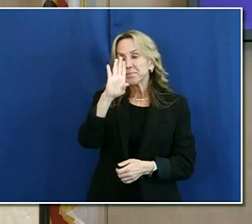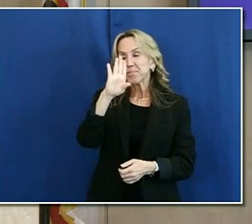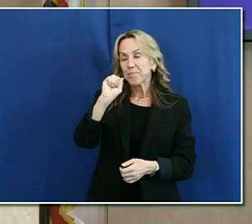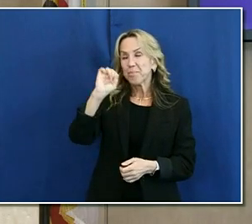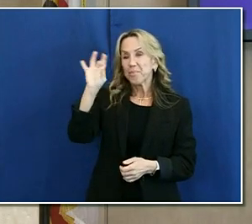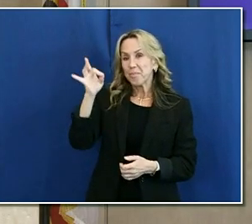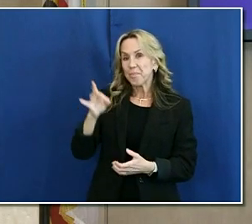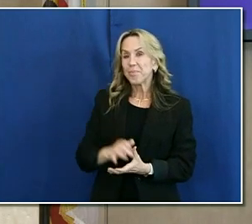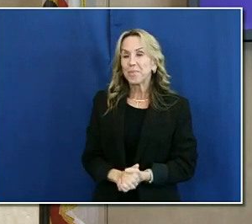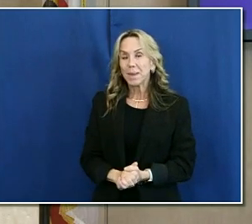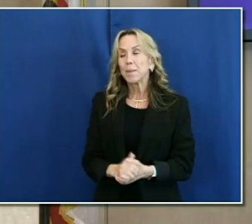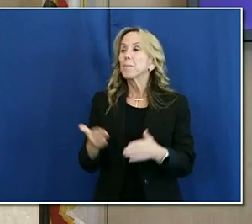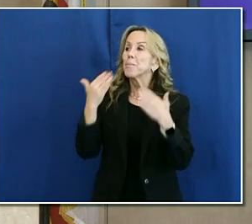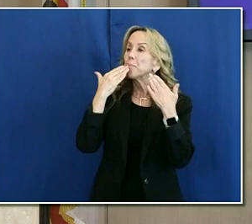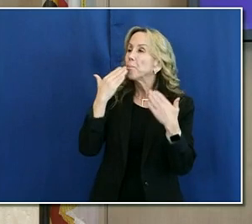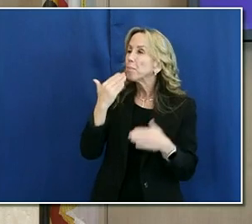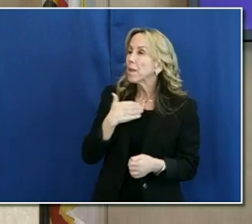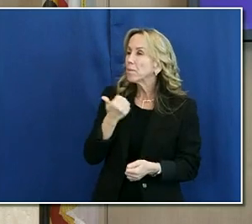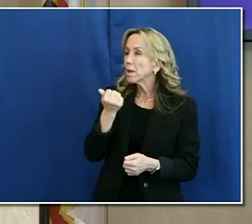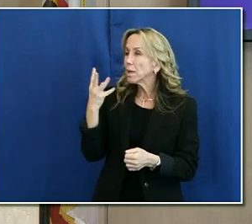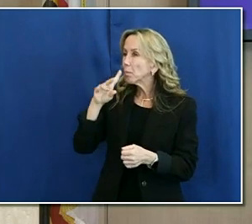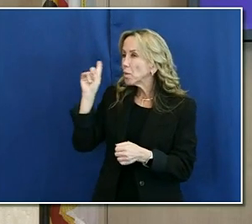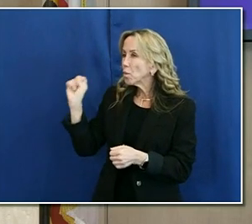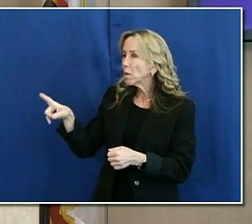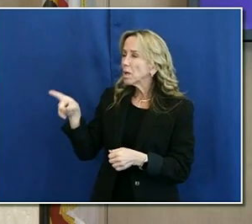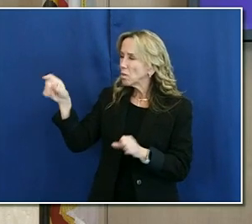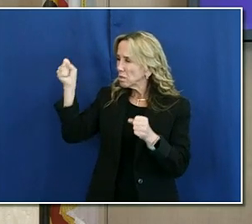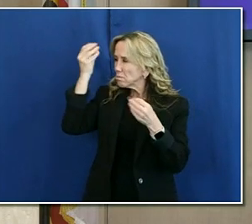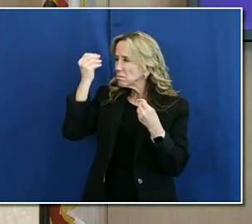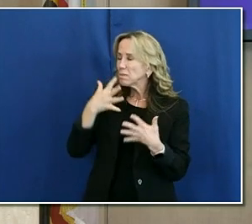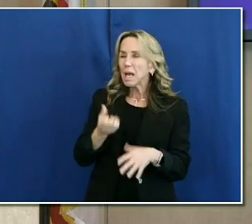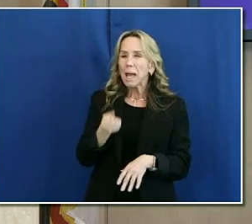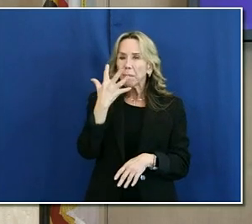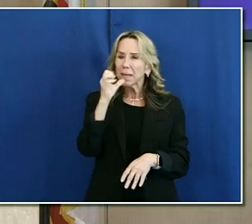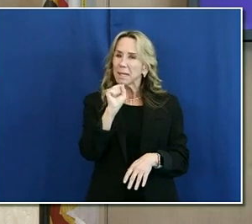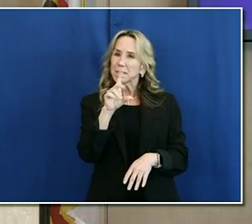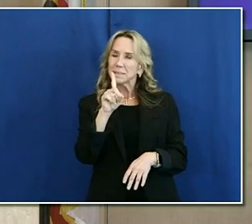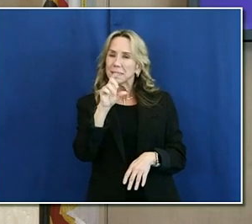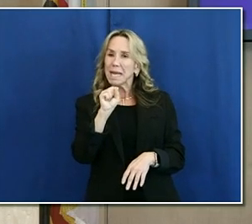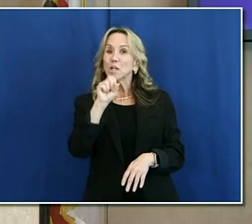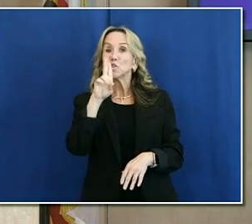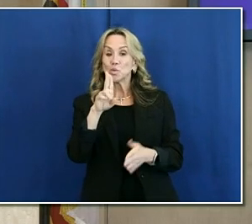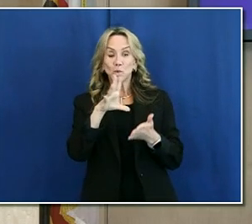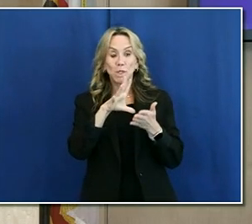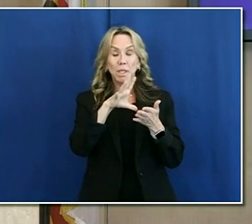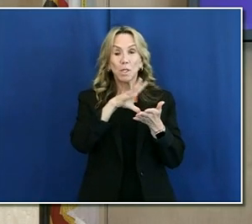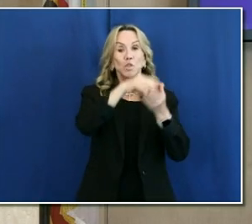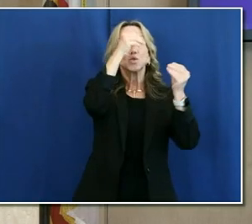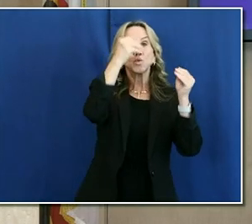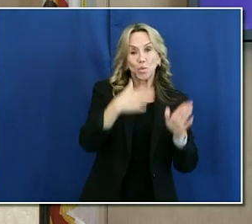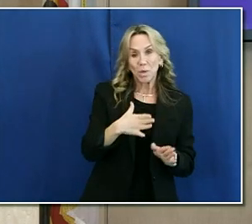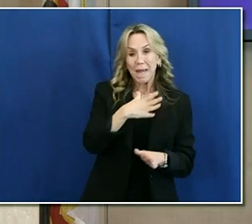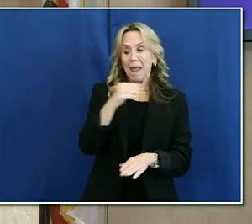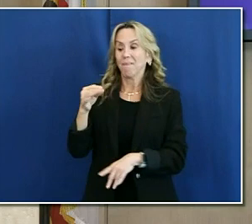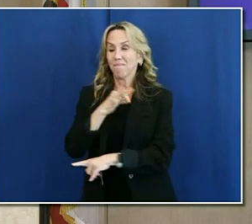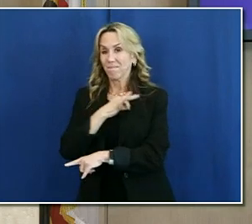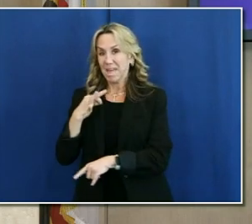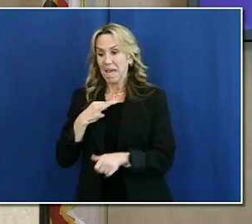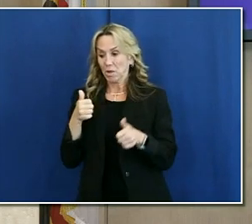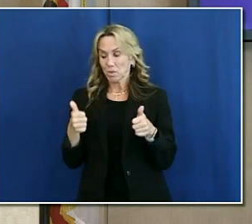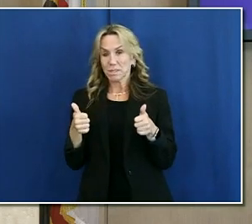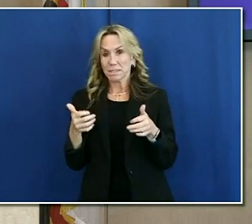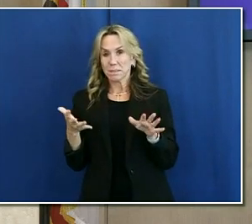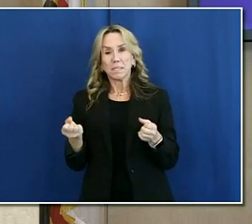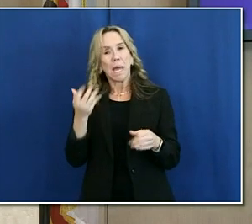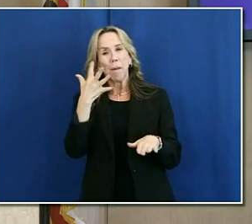Thank you. A couple questions. Could you tell us how many SDSU students, staff, and faculty are quarantined? And for the purposes of